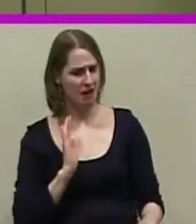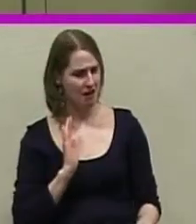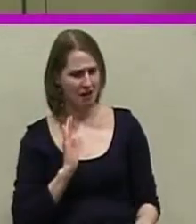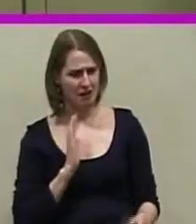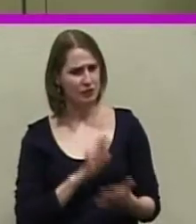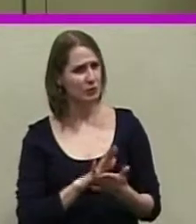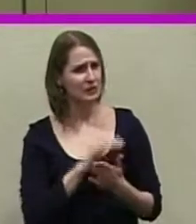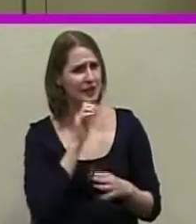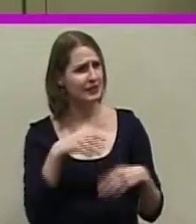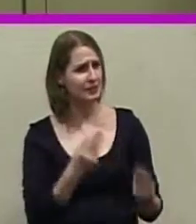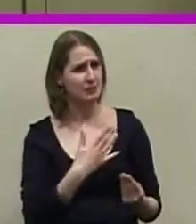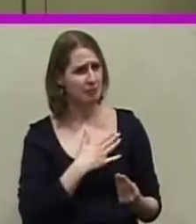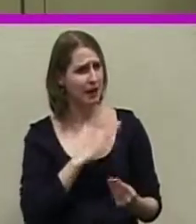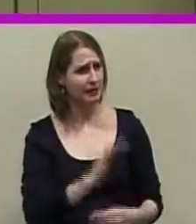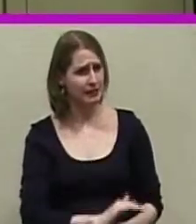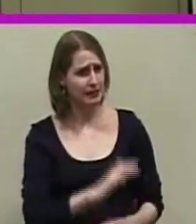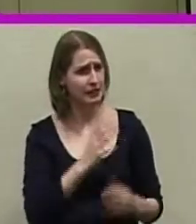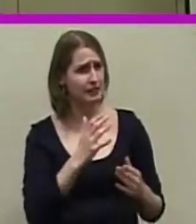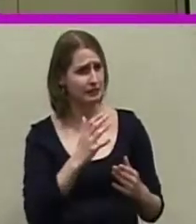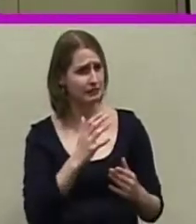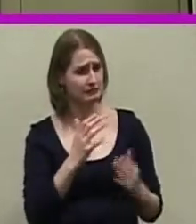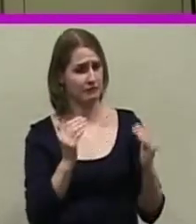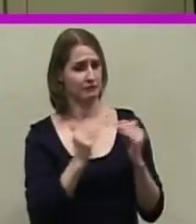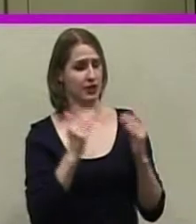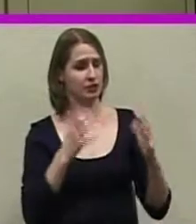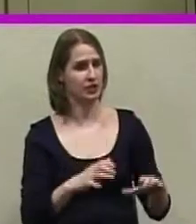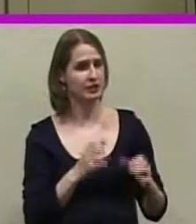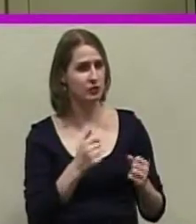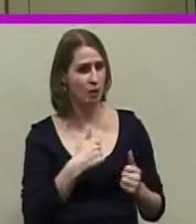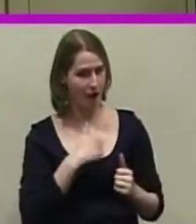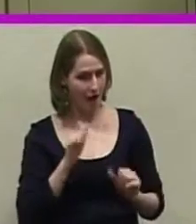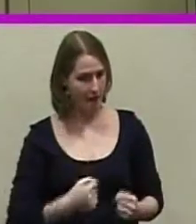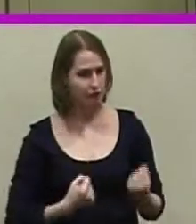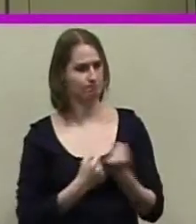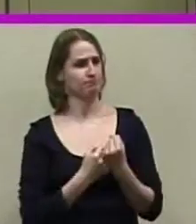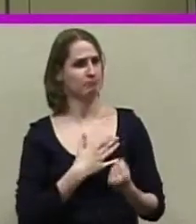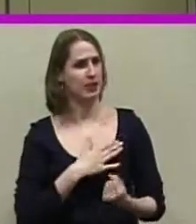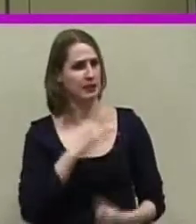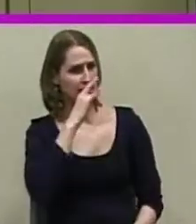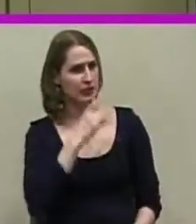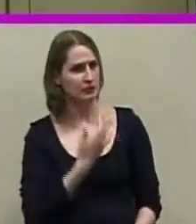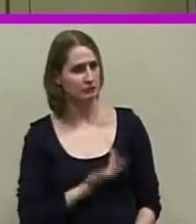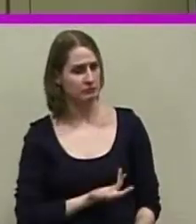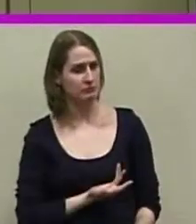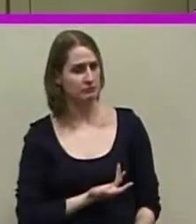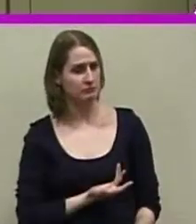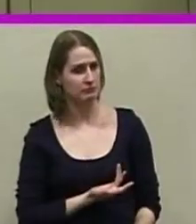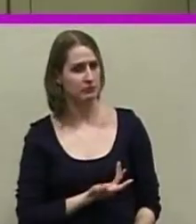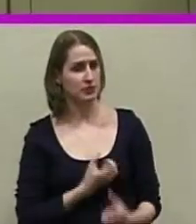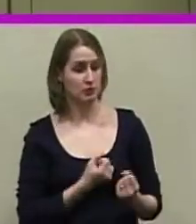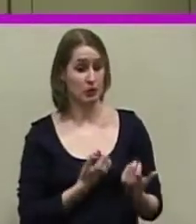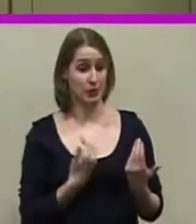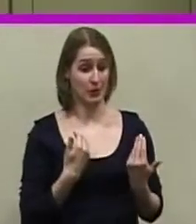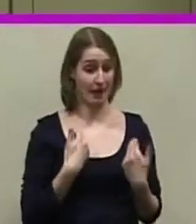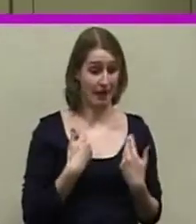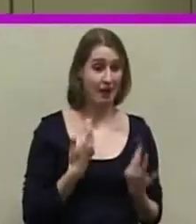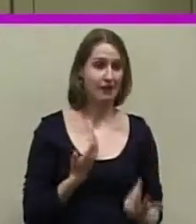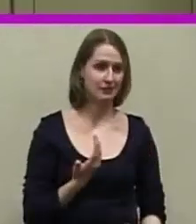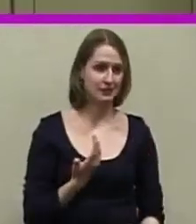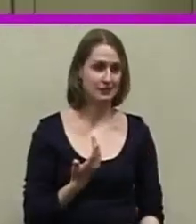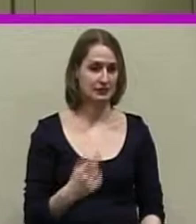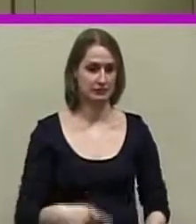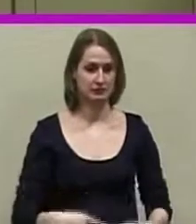fair shake. So guess what? I've got to join forces to protect my kid. Now what you end up with is a